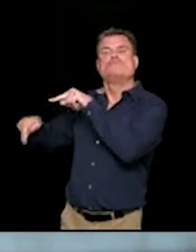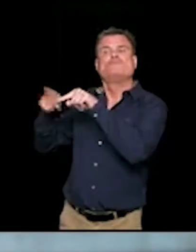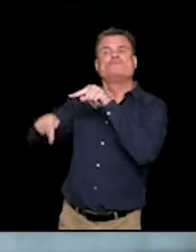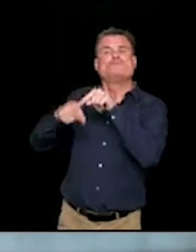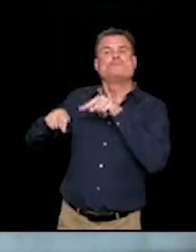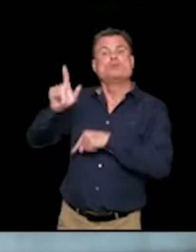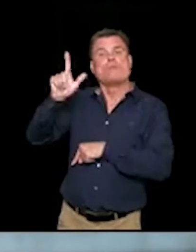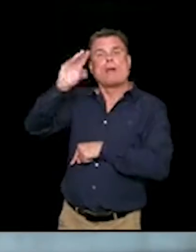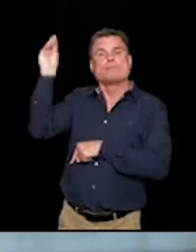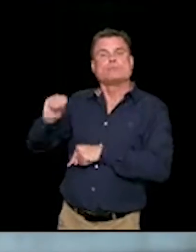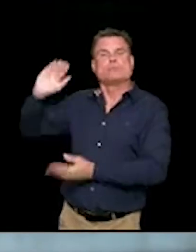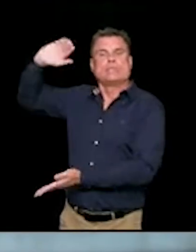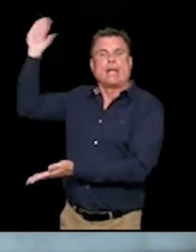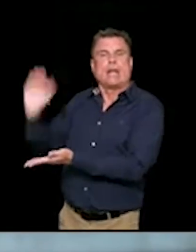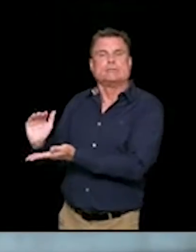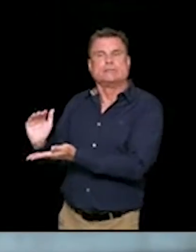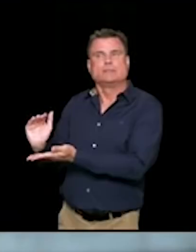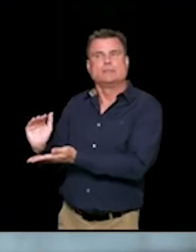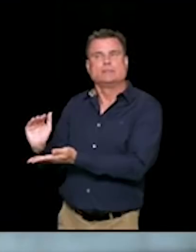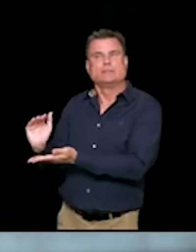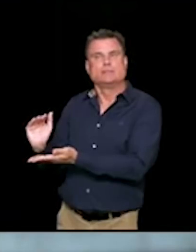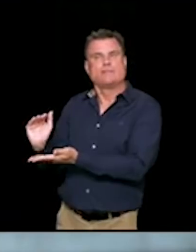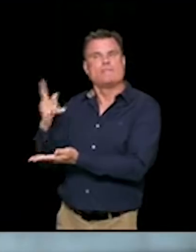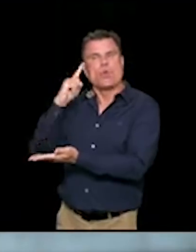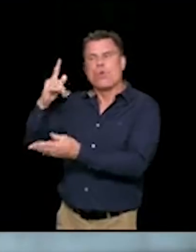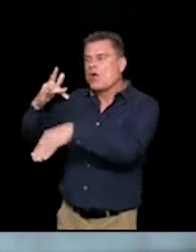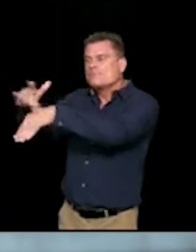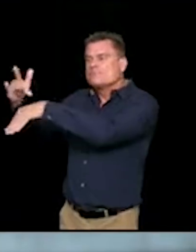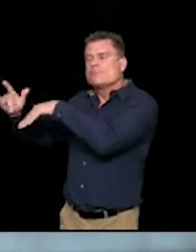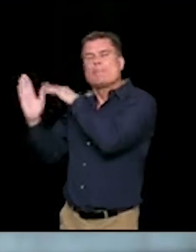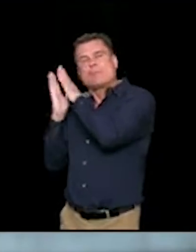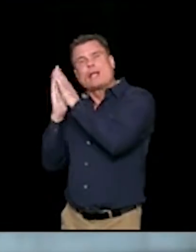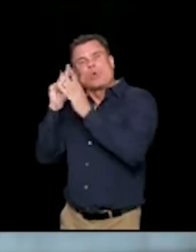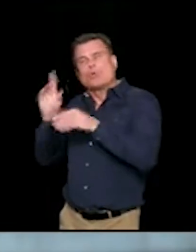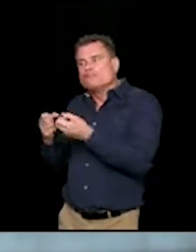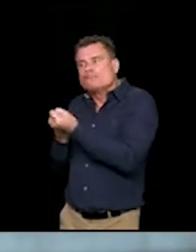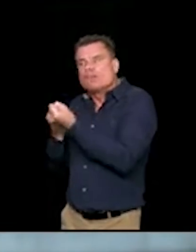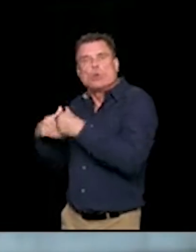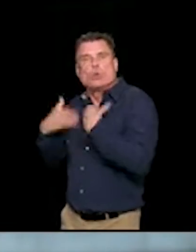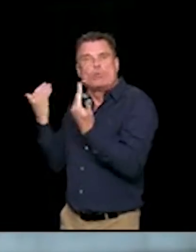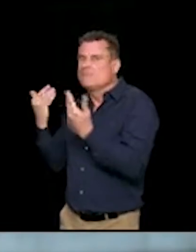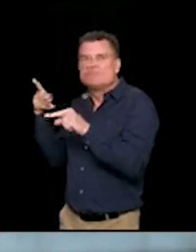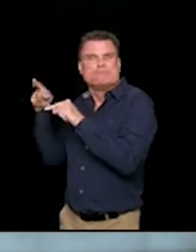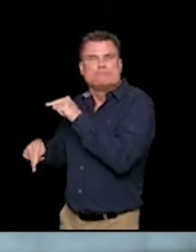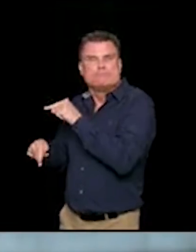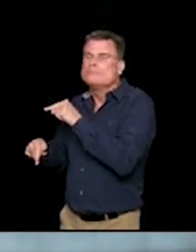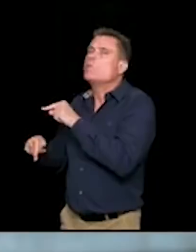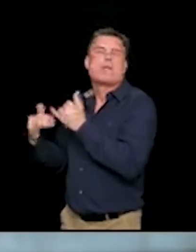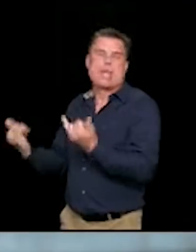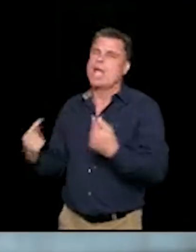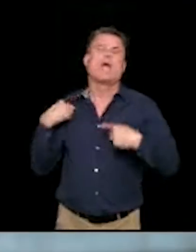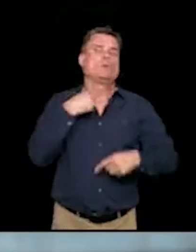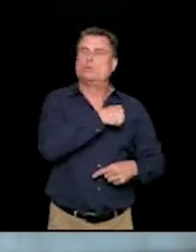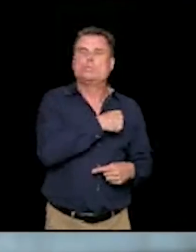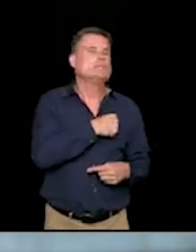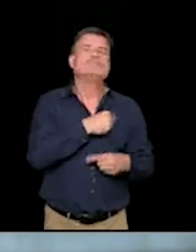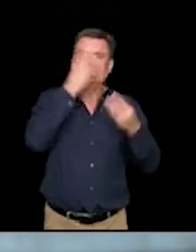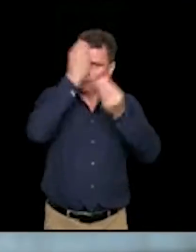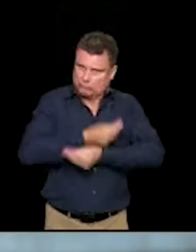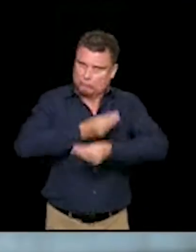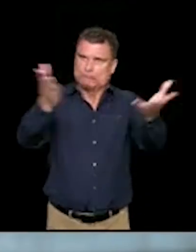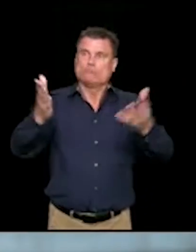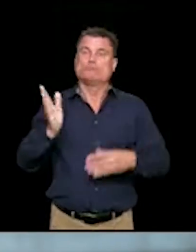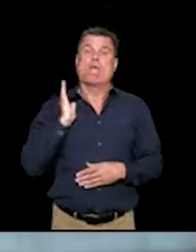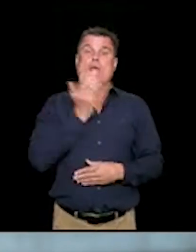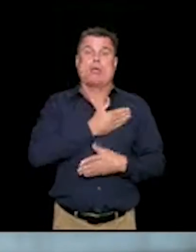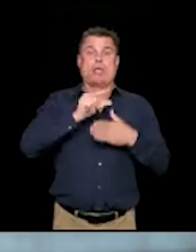up. Today, I am thrilled to announce that our government is more than doubling the number of youth treatment beds to young